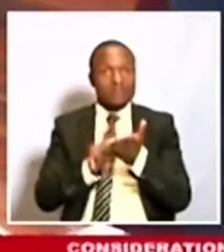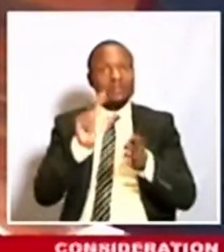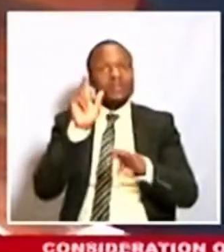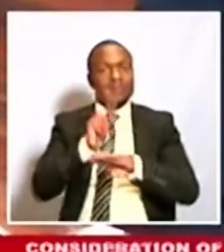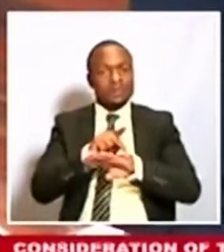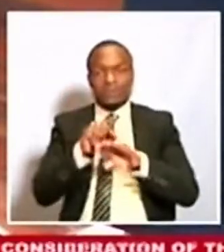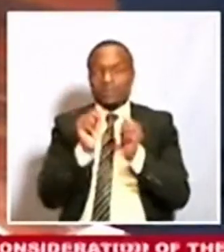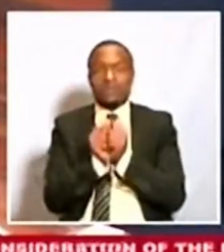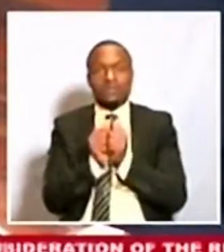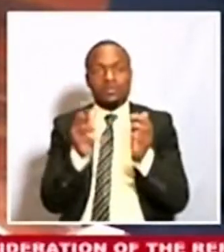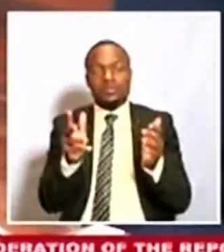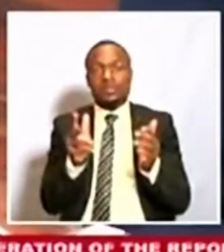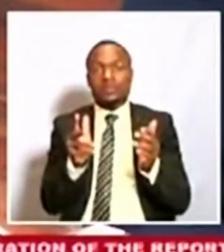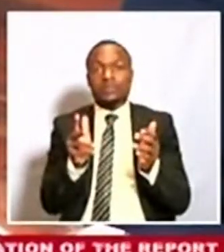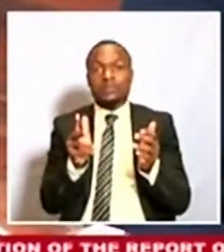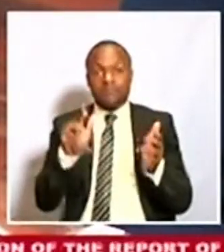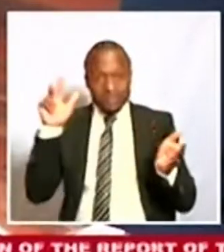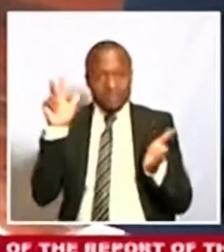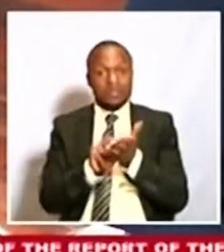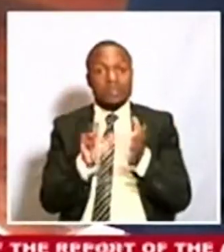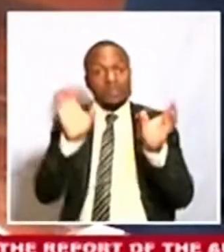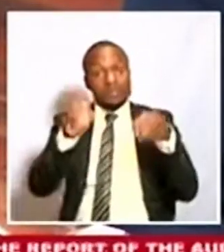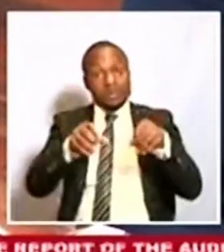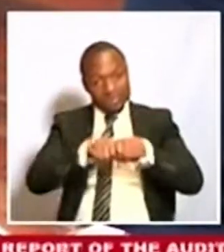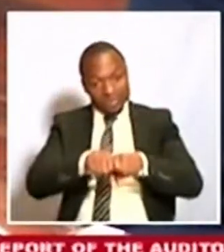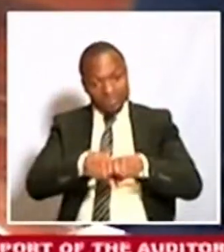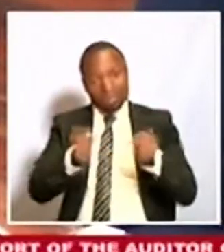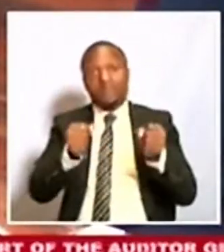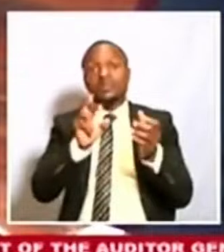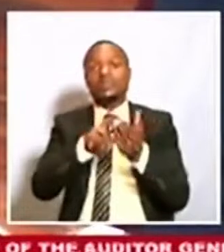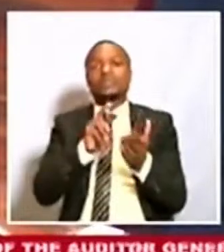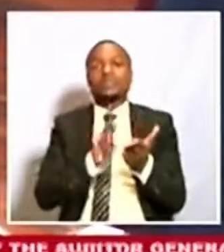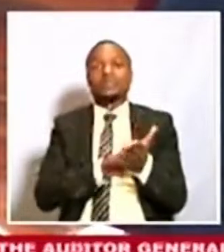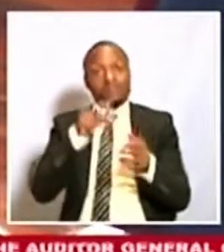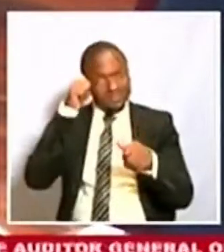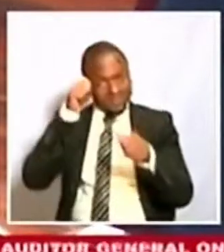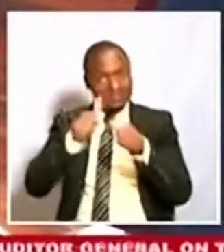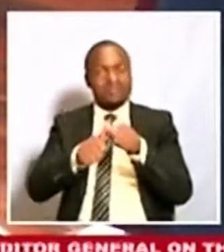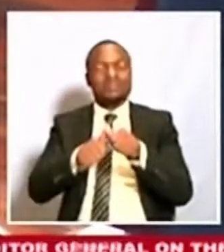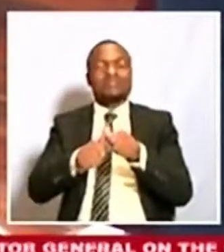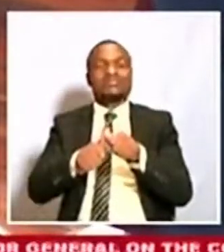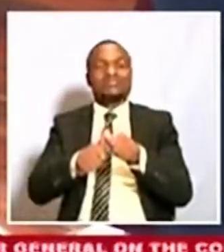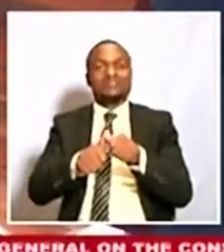securing the approval of the council, thereby breaching the terms of the grant agreement.